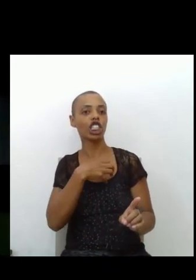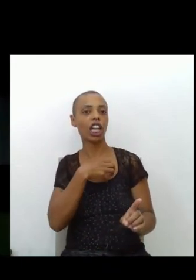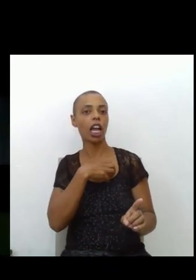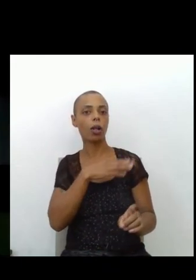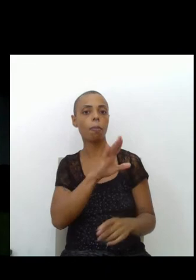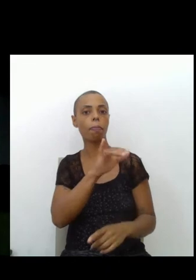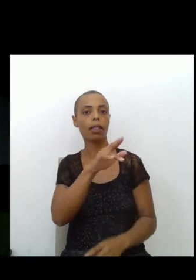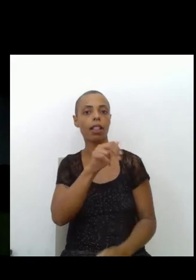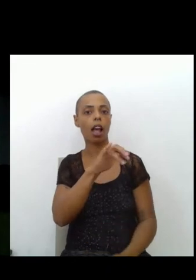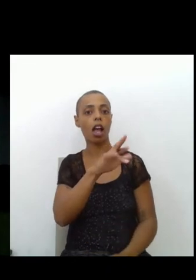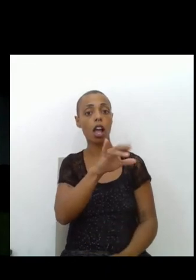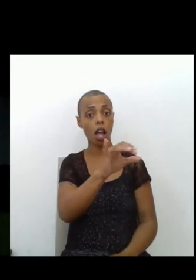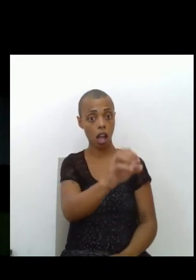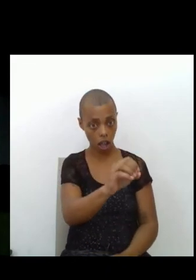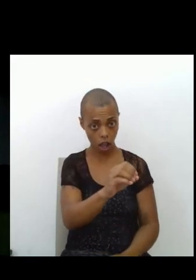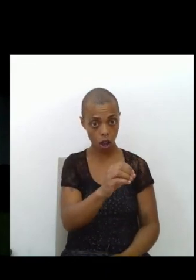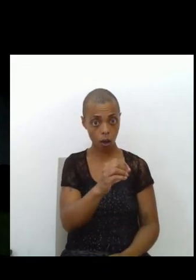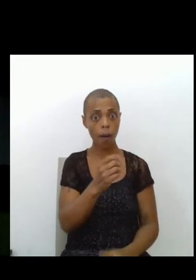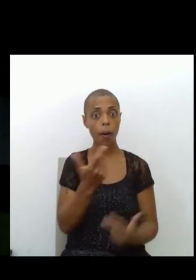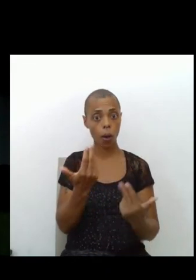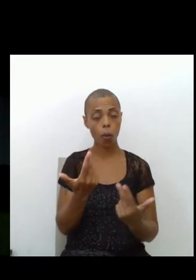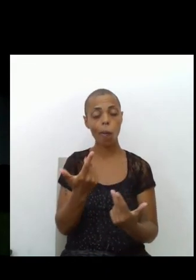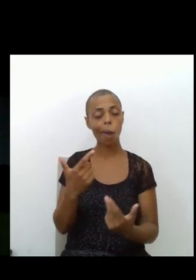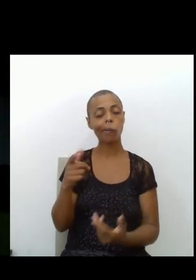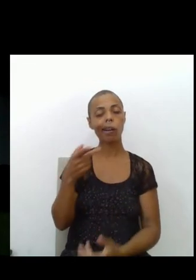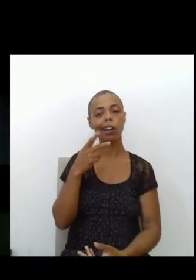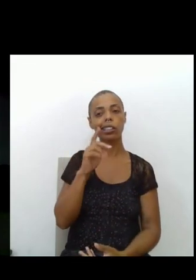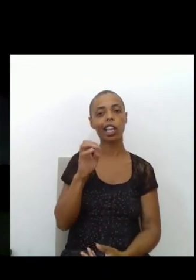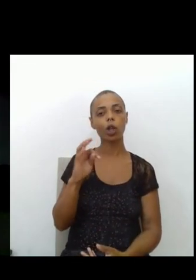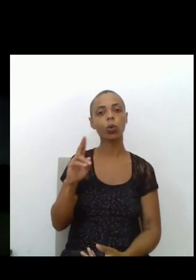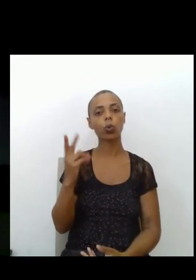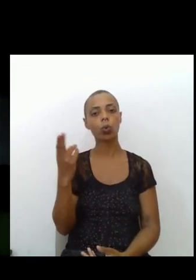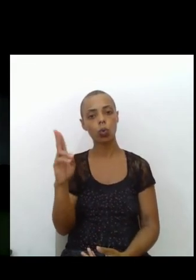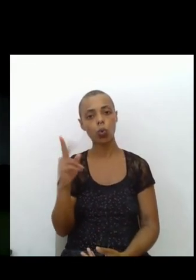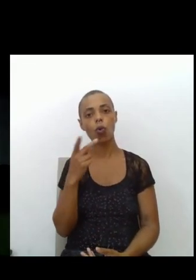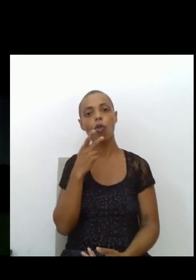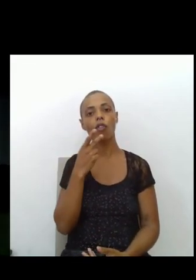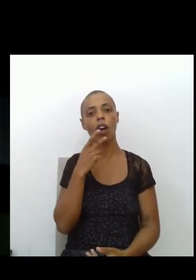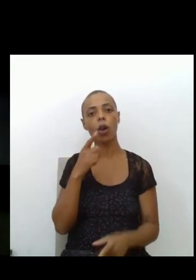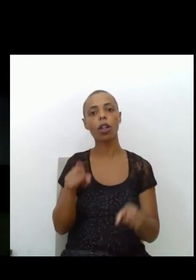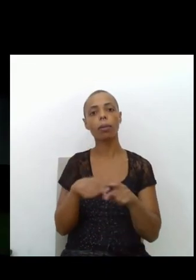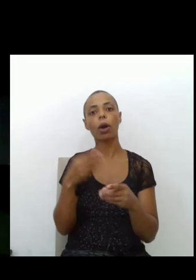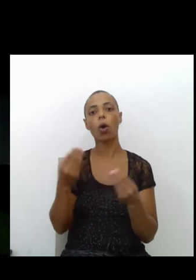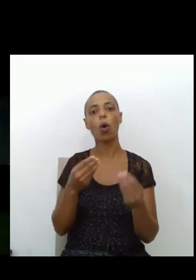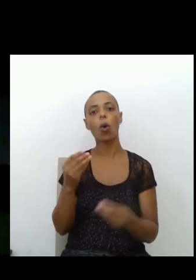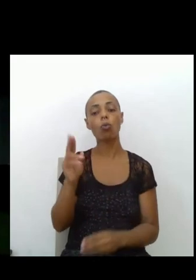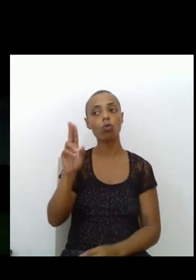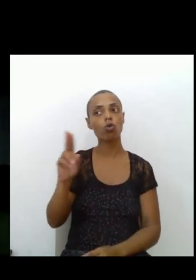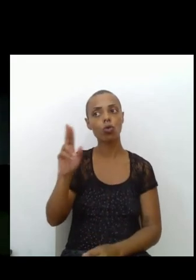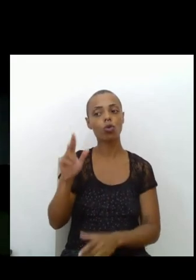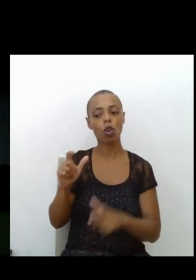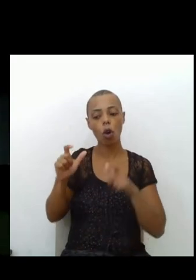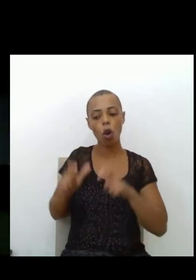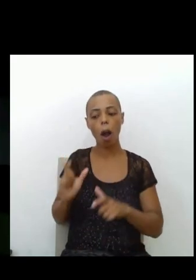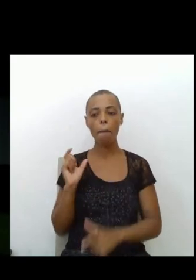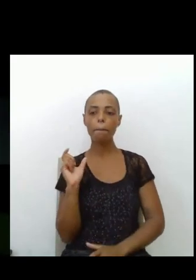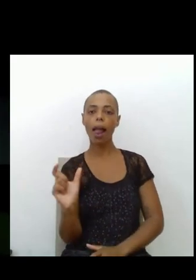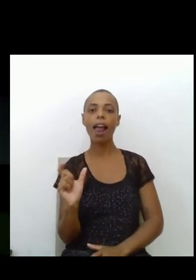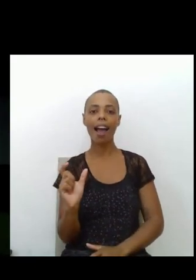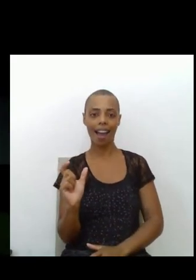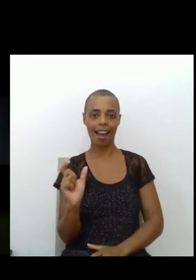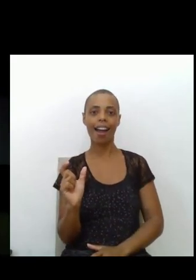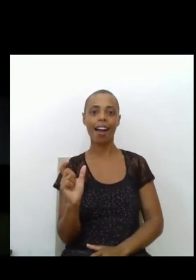disrupt it as the two mentioned talking about reclaiming local